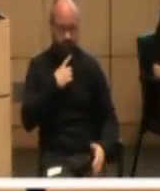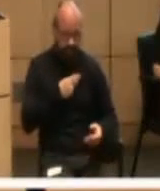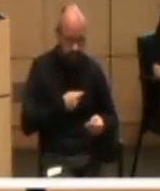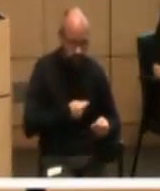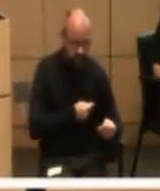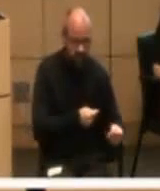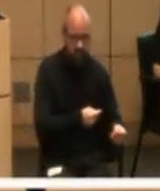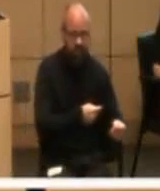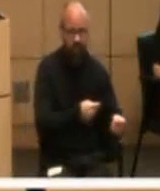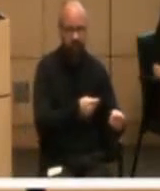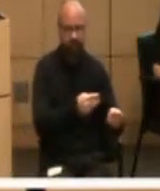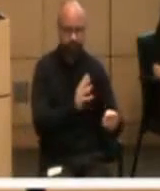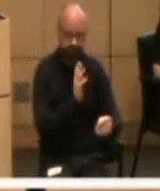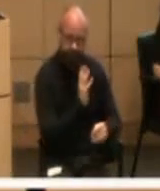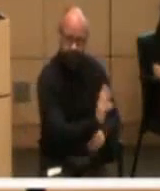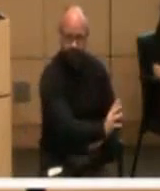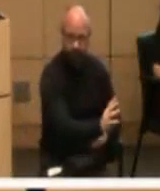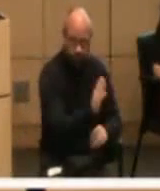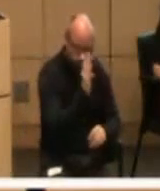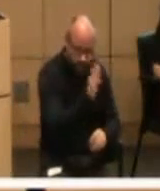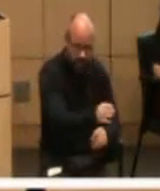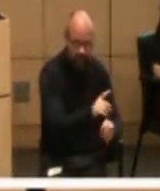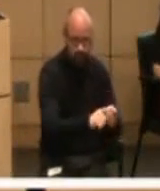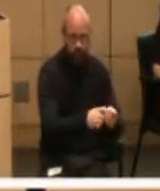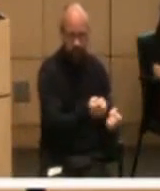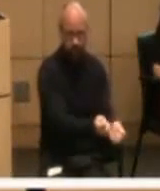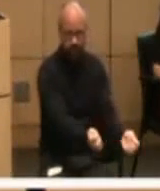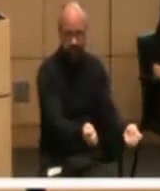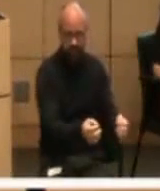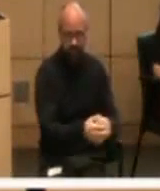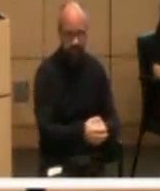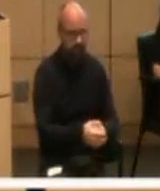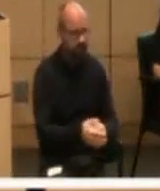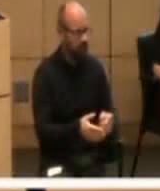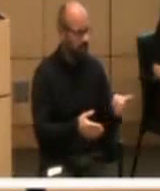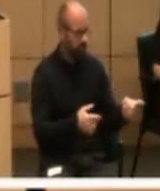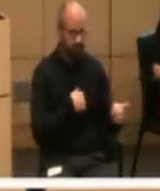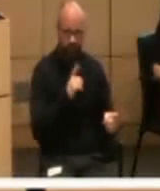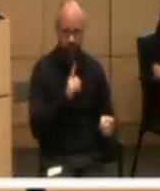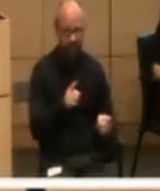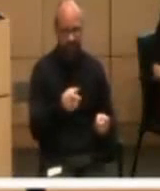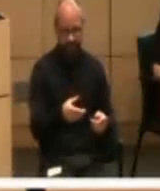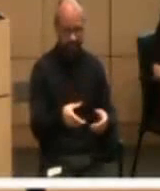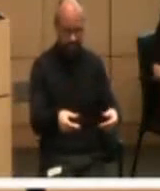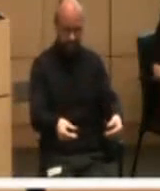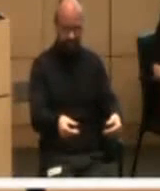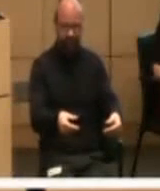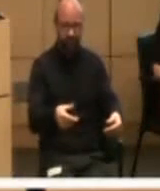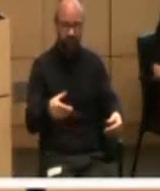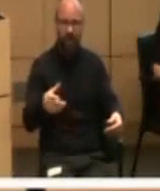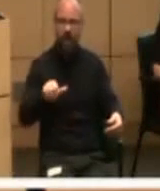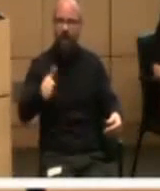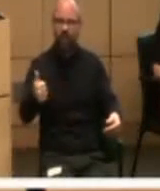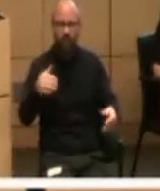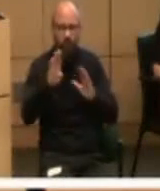technology or something. Yeah, but it could like go that, directly. Yeah. So the issue is probably you're picking up a lot of noise with the pen too. Right. But that seems